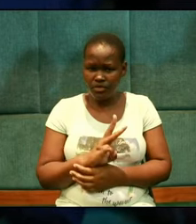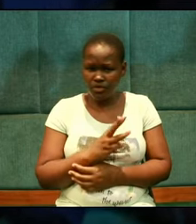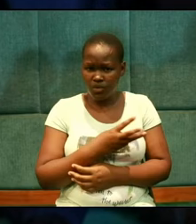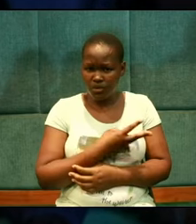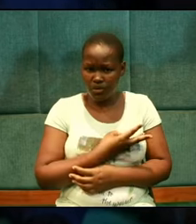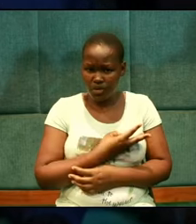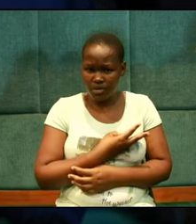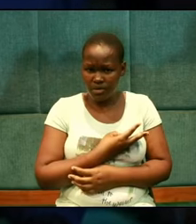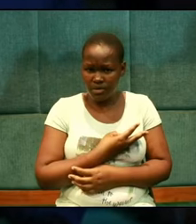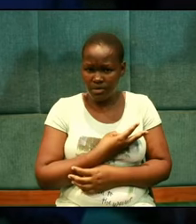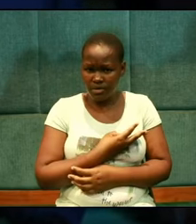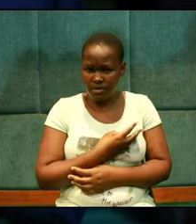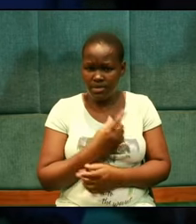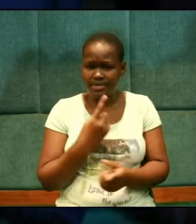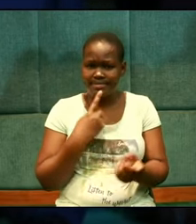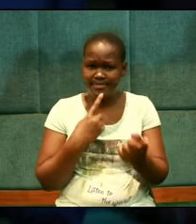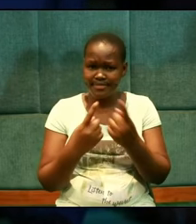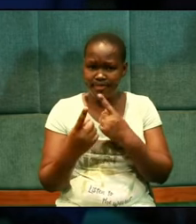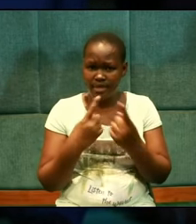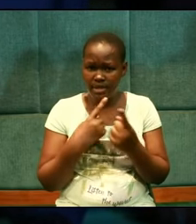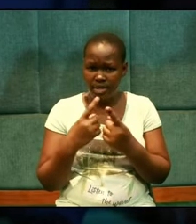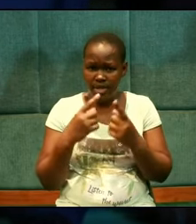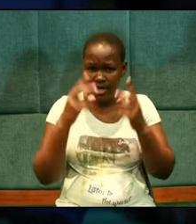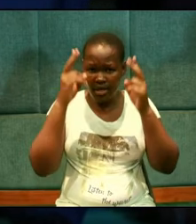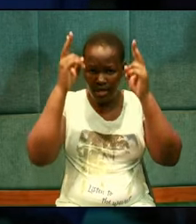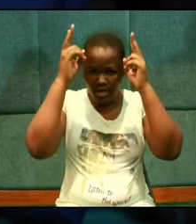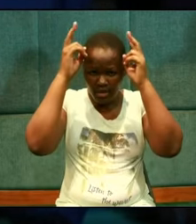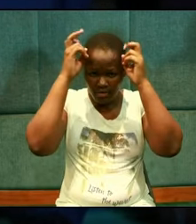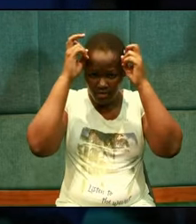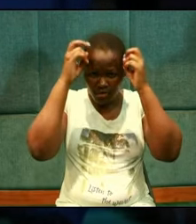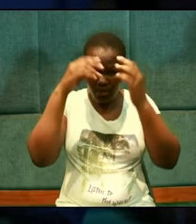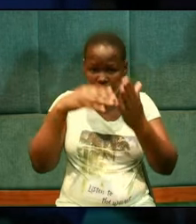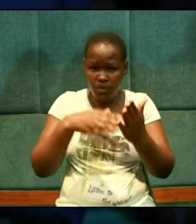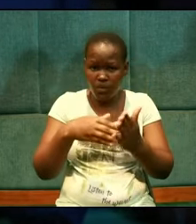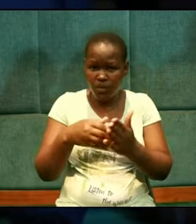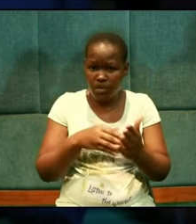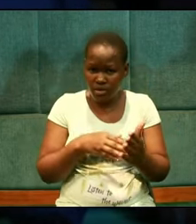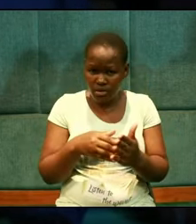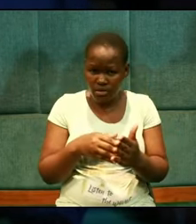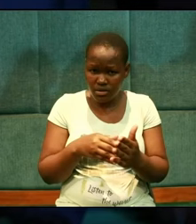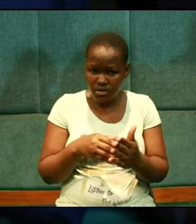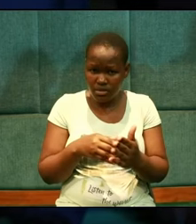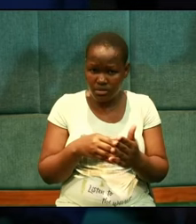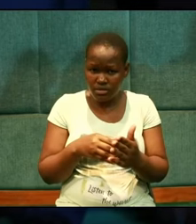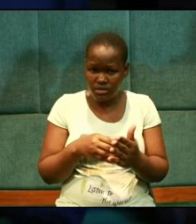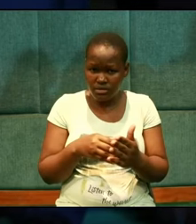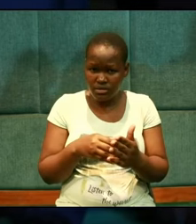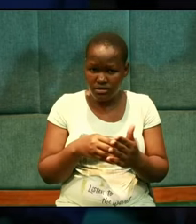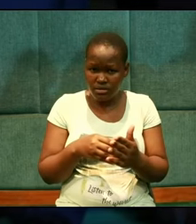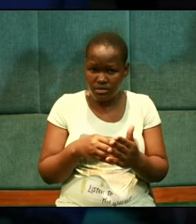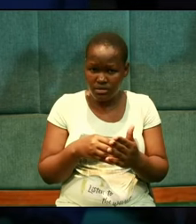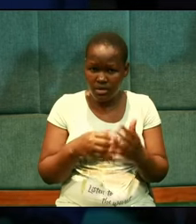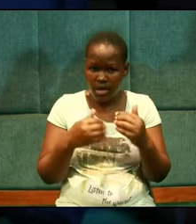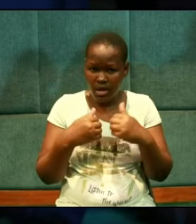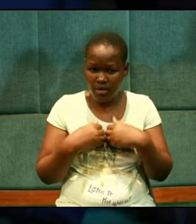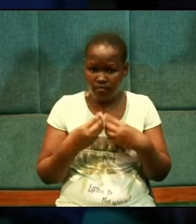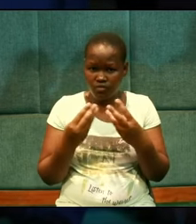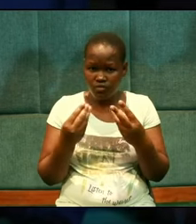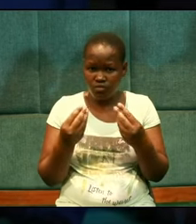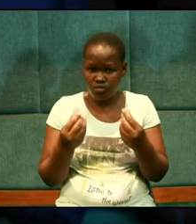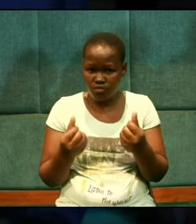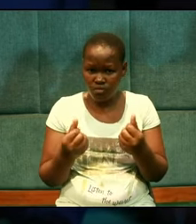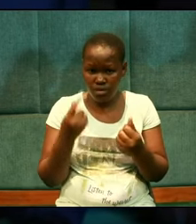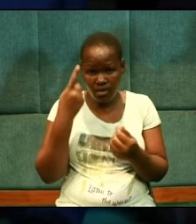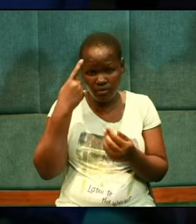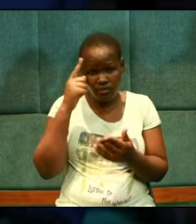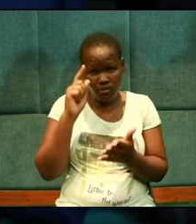in speaking evil and weaknesses of our spouses to people, thinking they have solution for our problems.